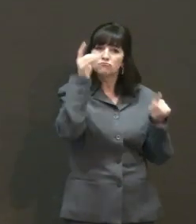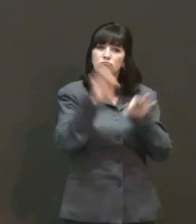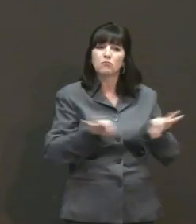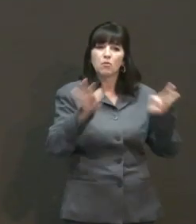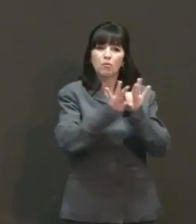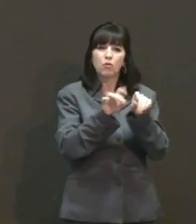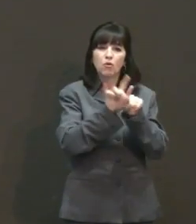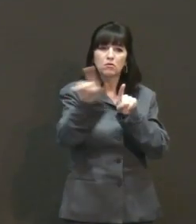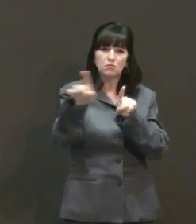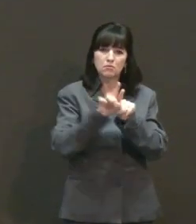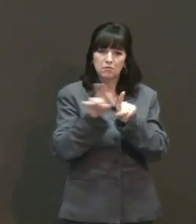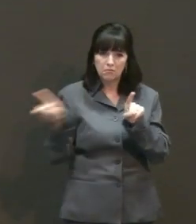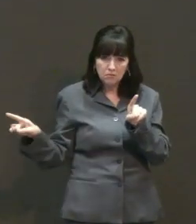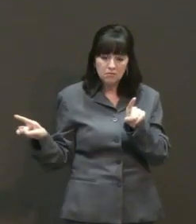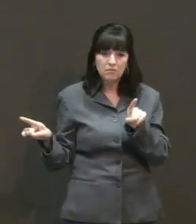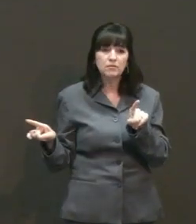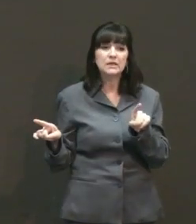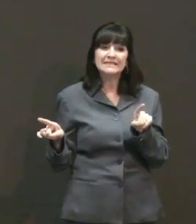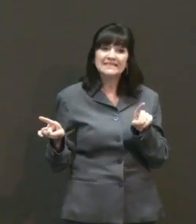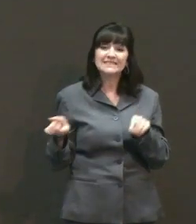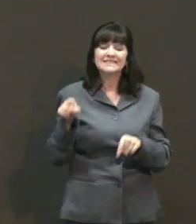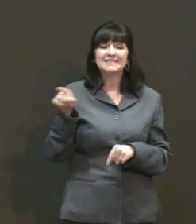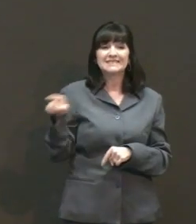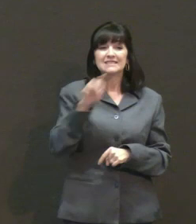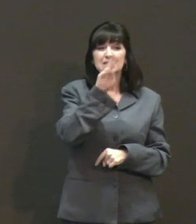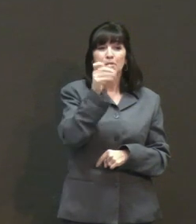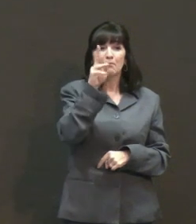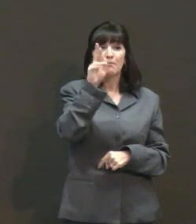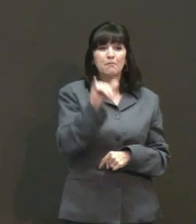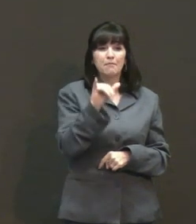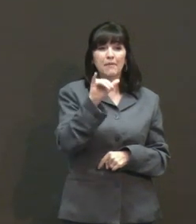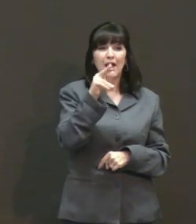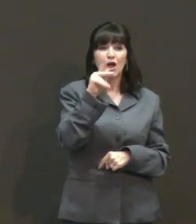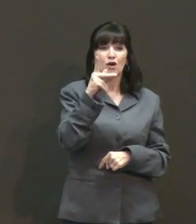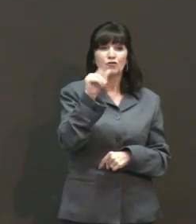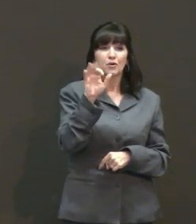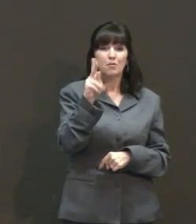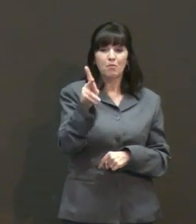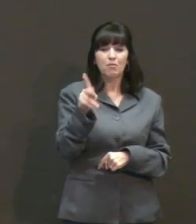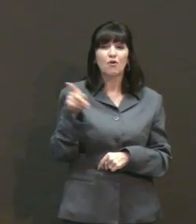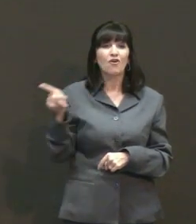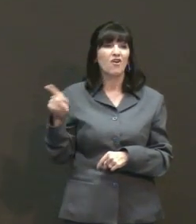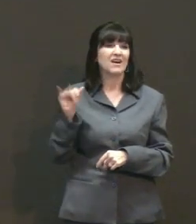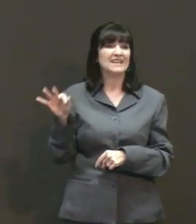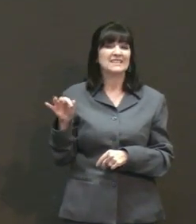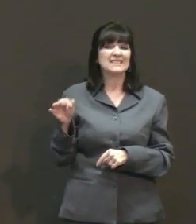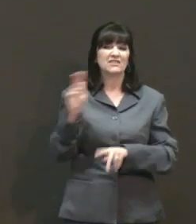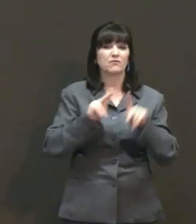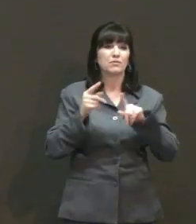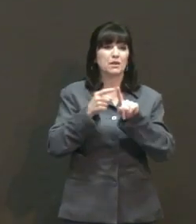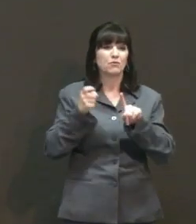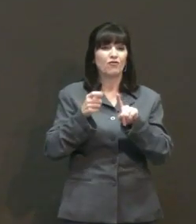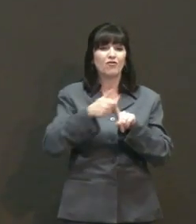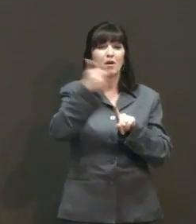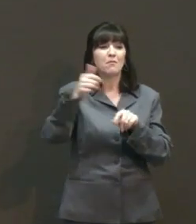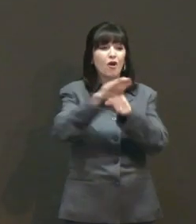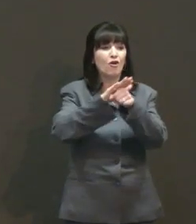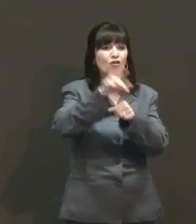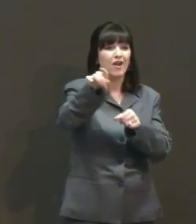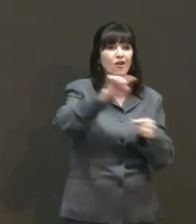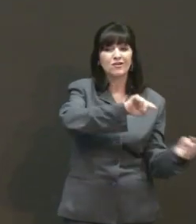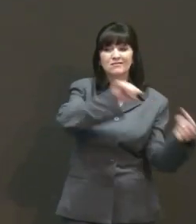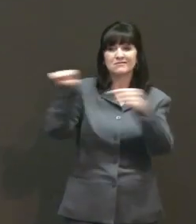a significant problem out there with people coming in from all over the county and beyond to enjoy that wonderful